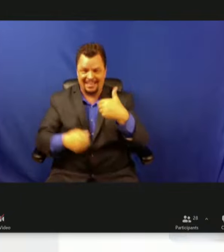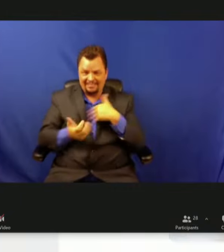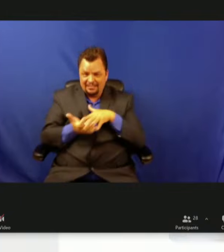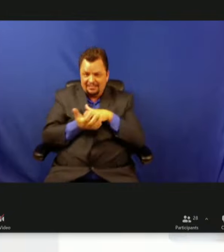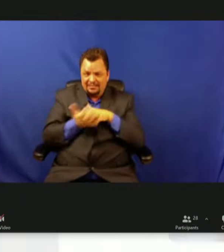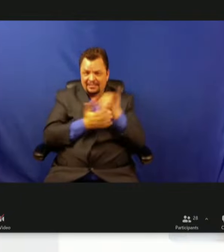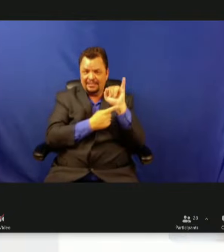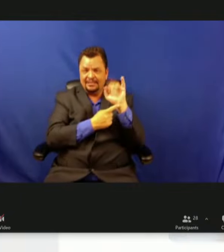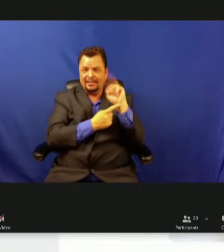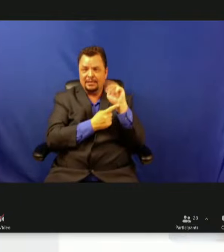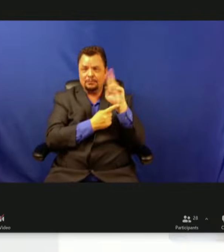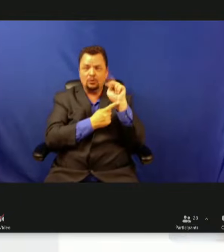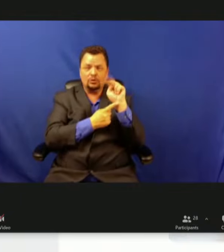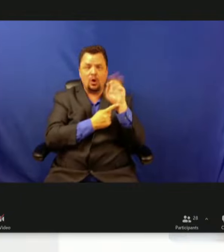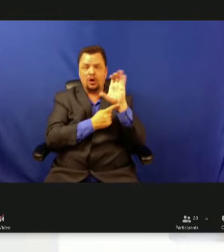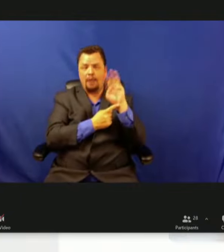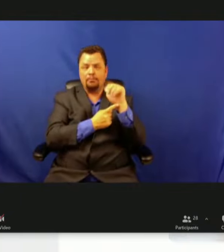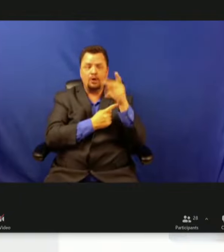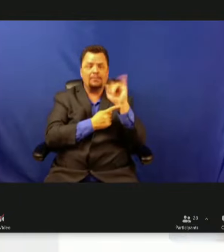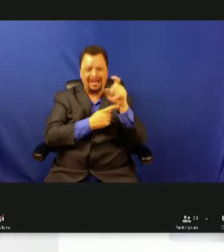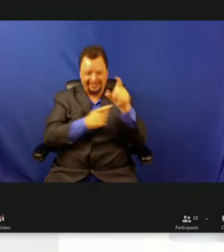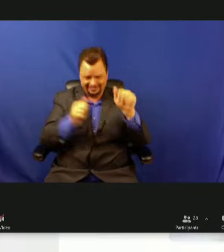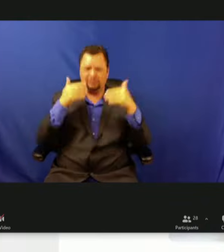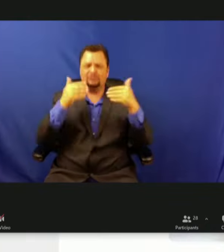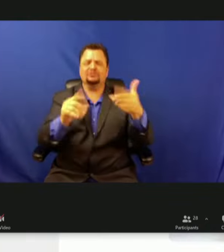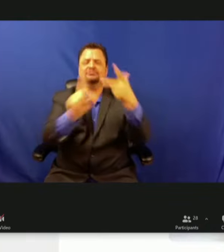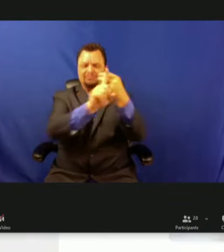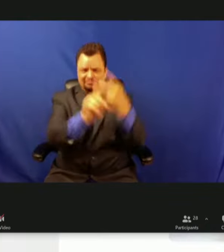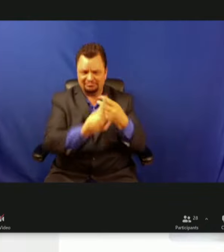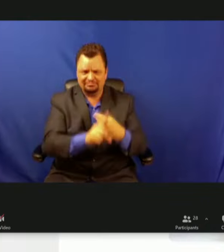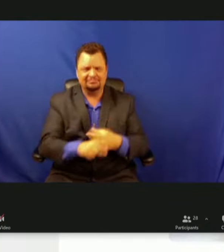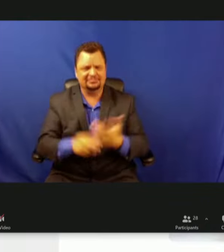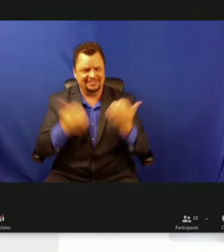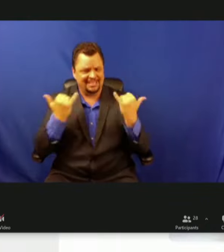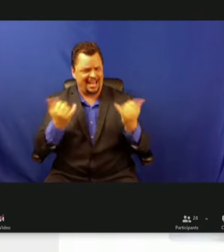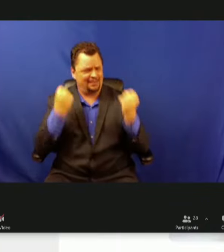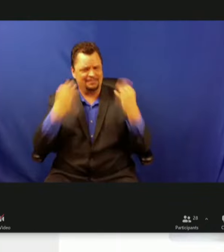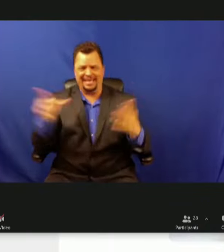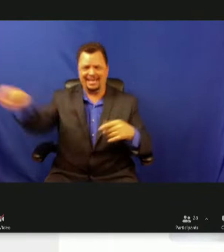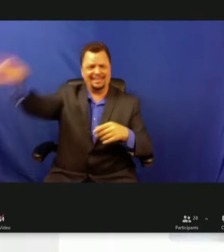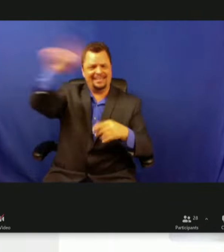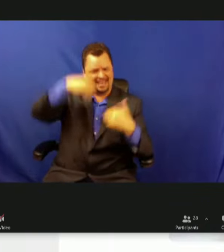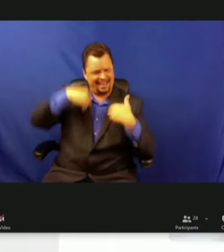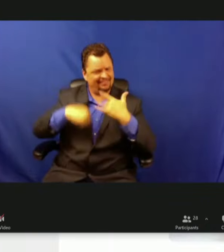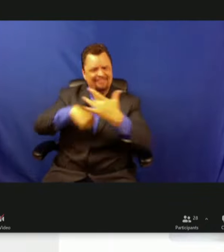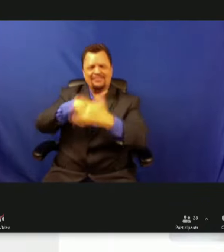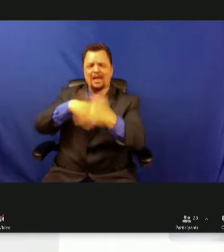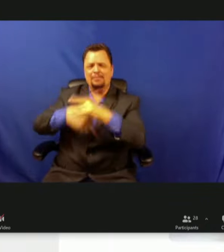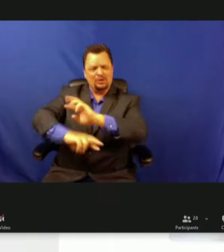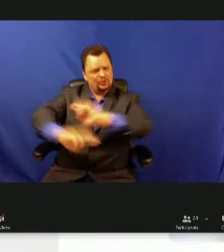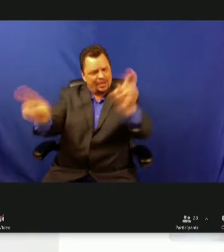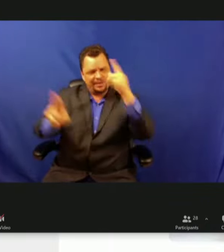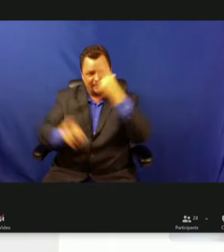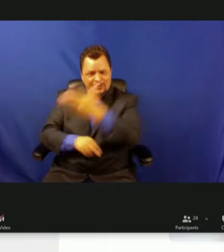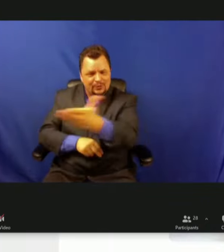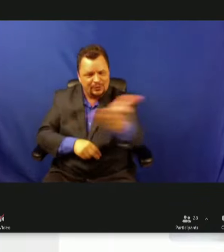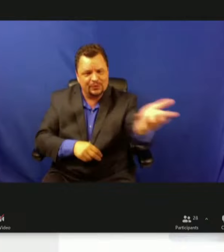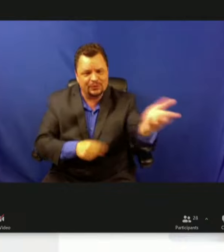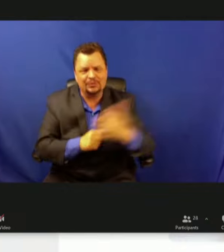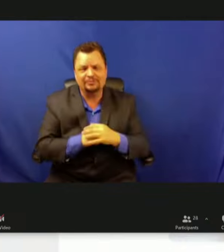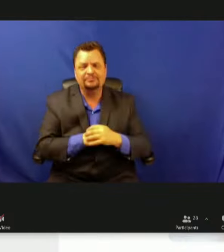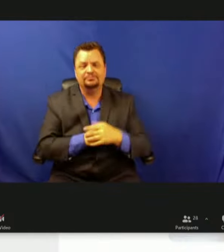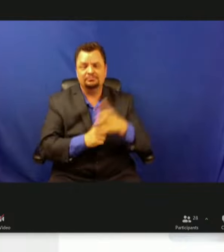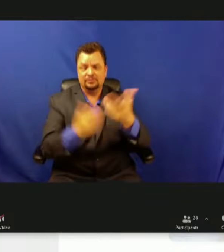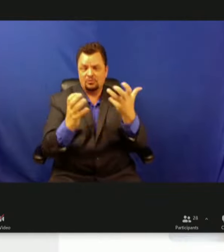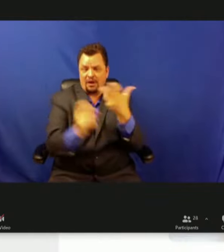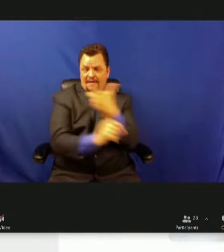and you can get it. There's plenty of openings right now to get that booster, especially if you got Pfizer and especially if it's been 6 months since your first dose, second